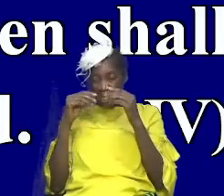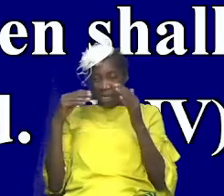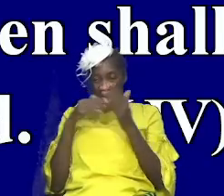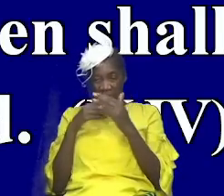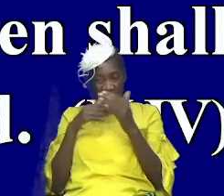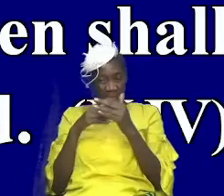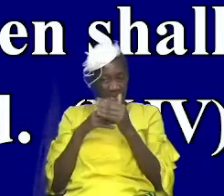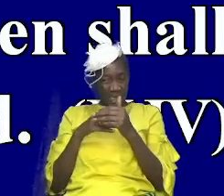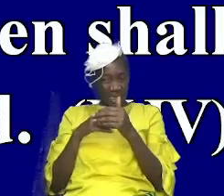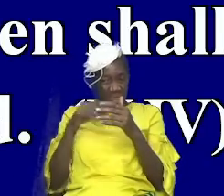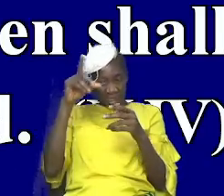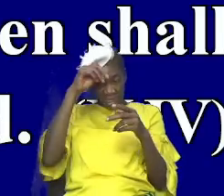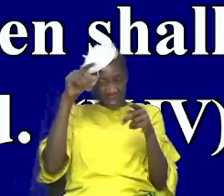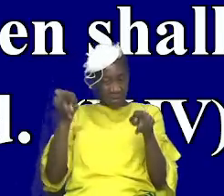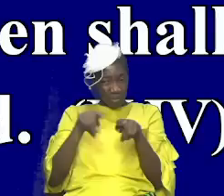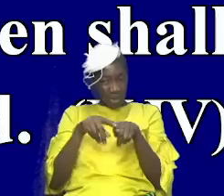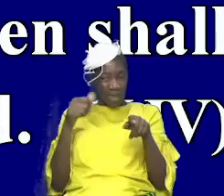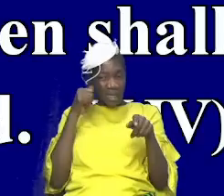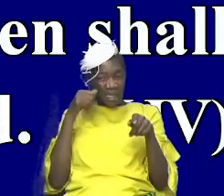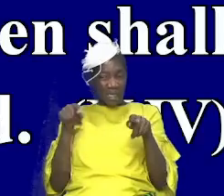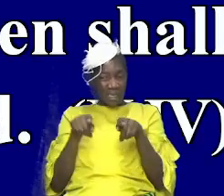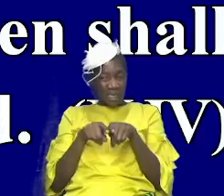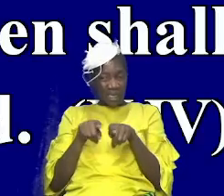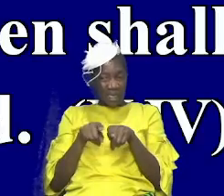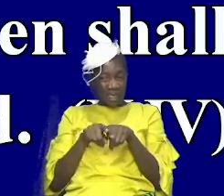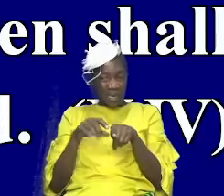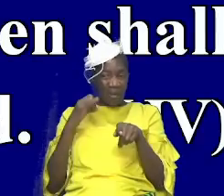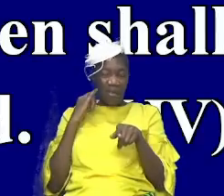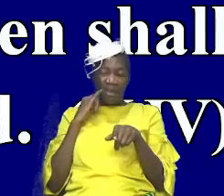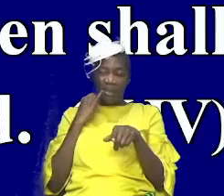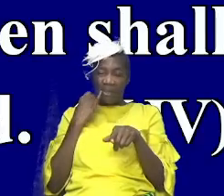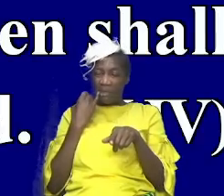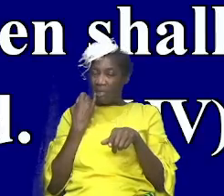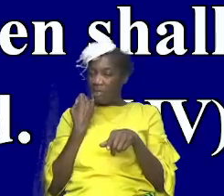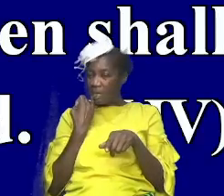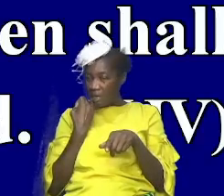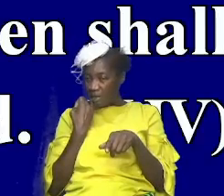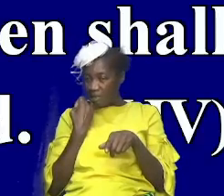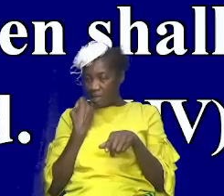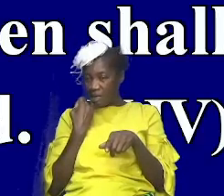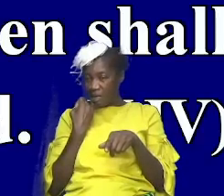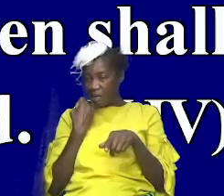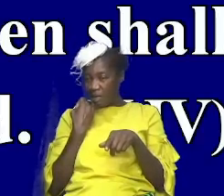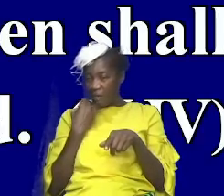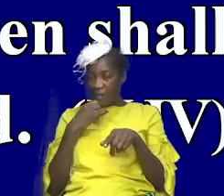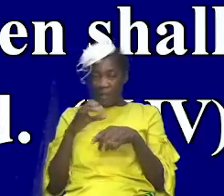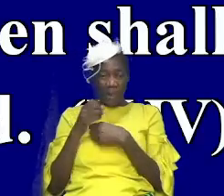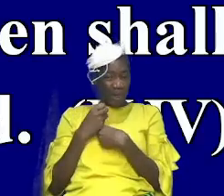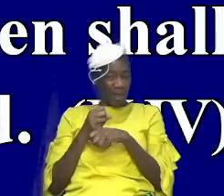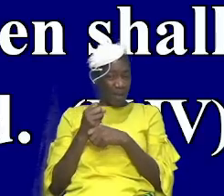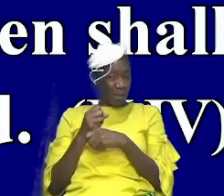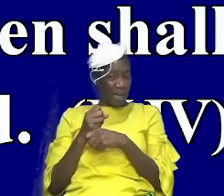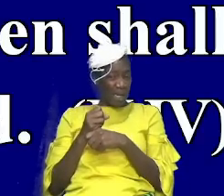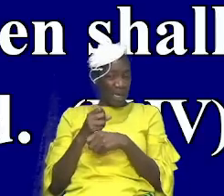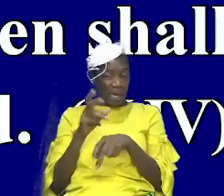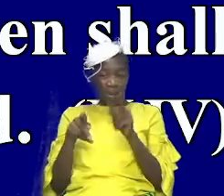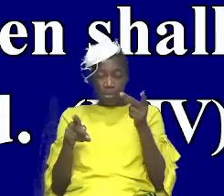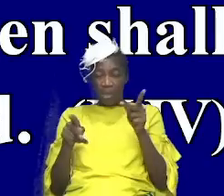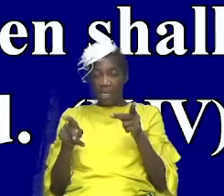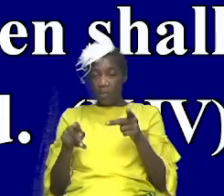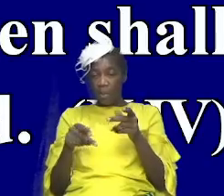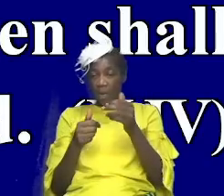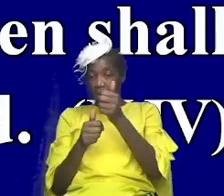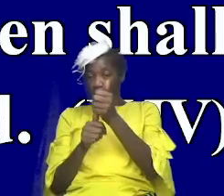there that caused you to do this and cause folks to turn away from walking after God.